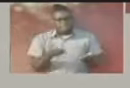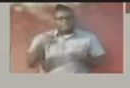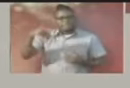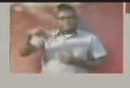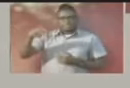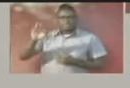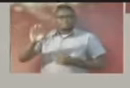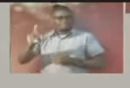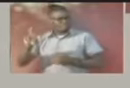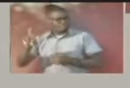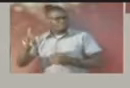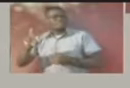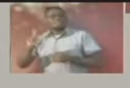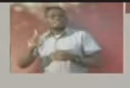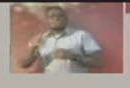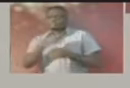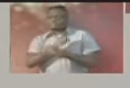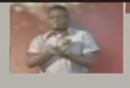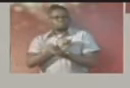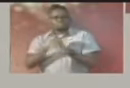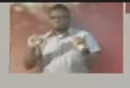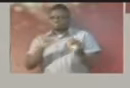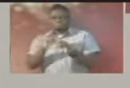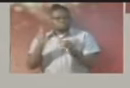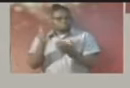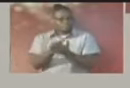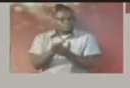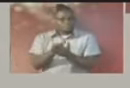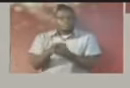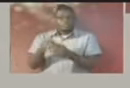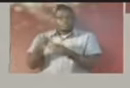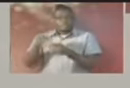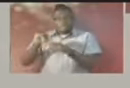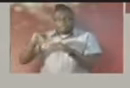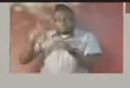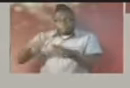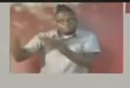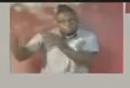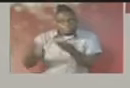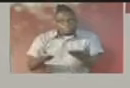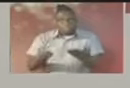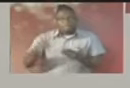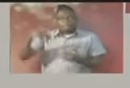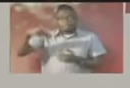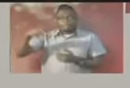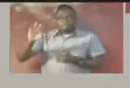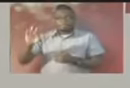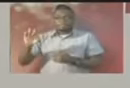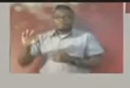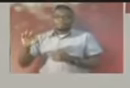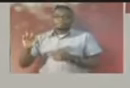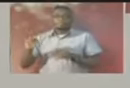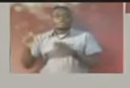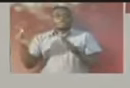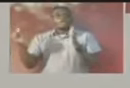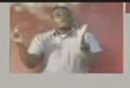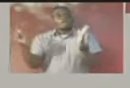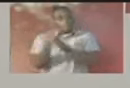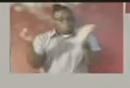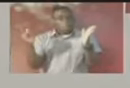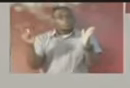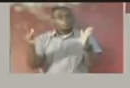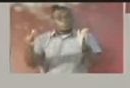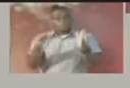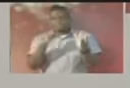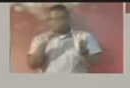been given. So if someone has brought in Pfizer, it will be through illegal channels. If any information is known, you can share